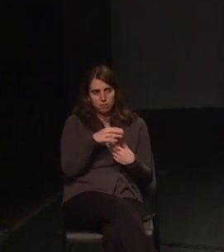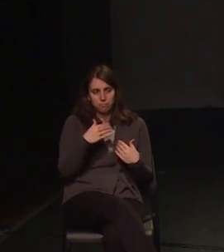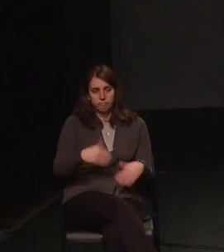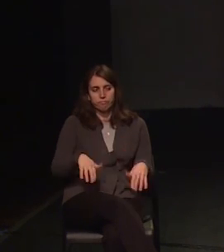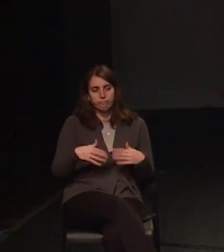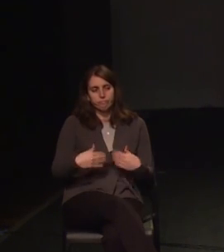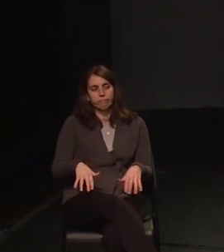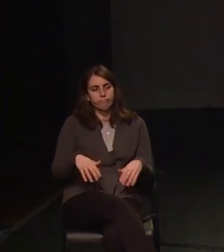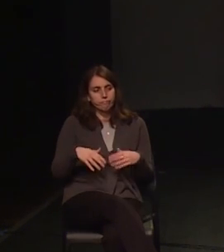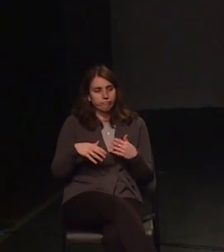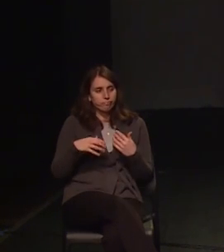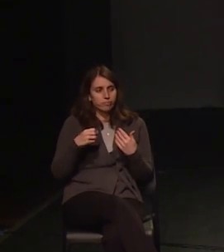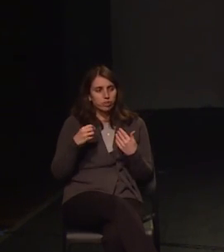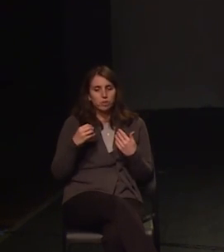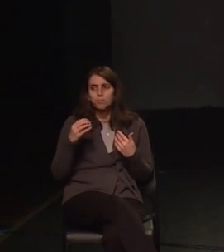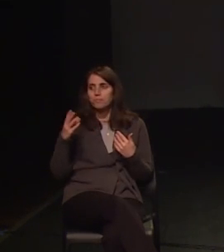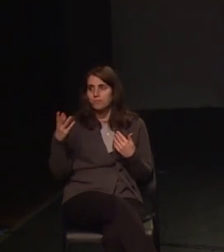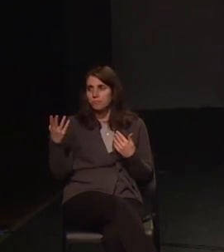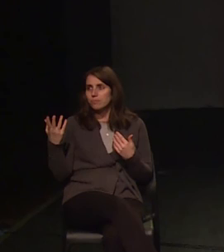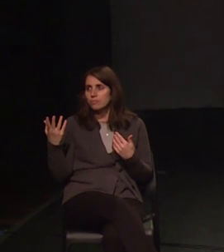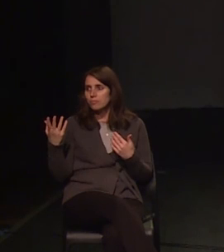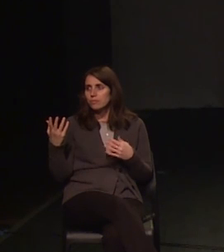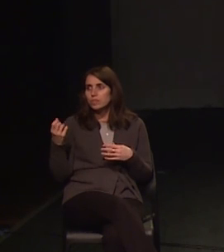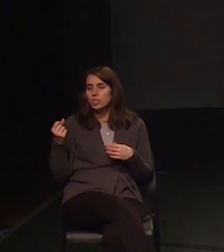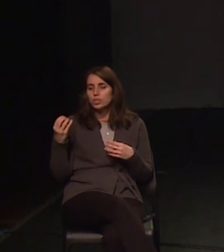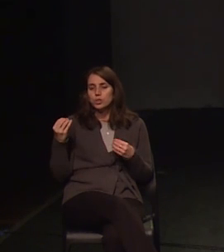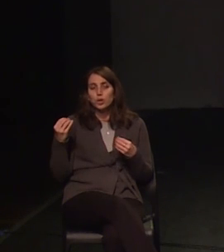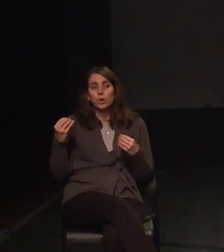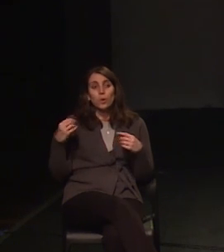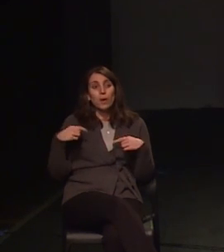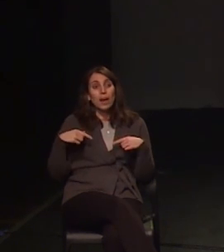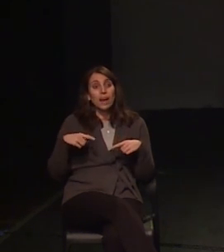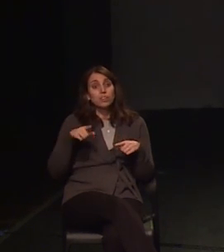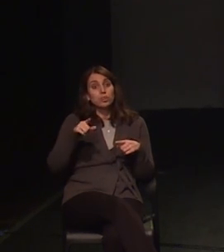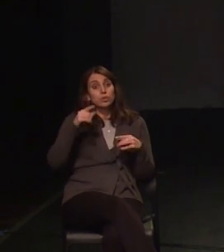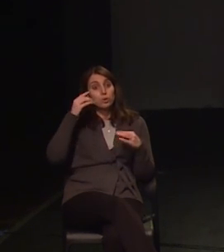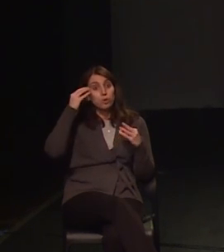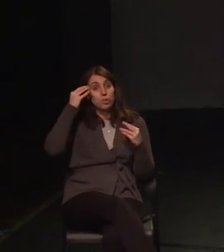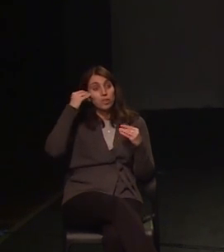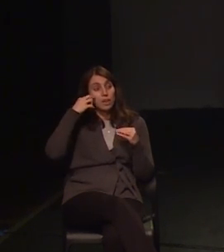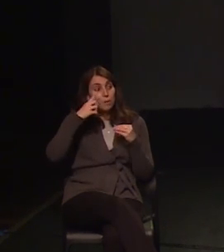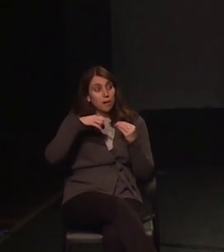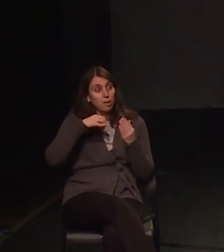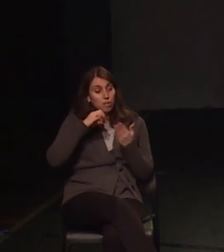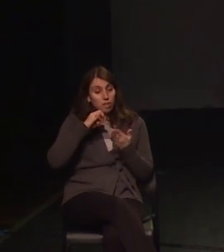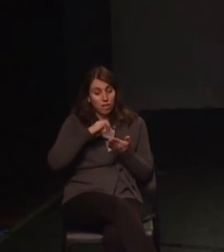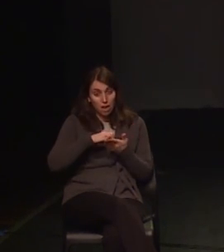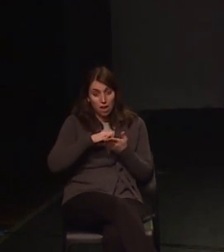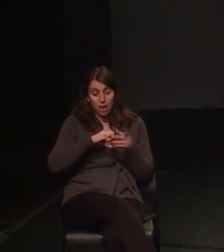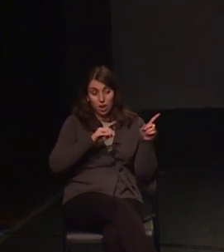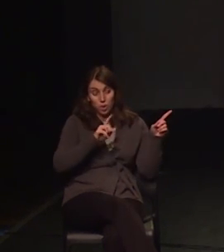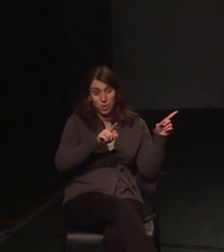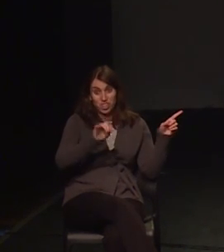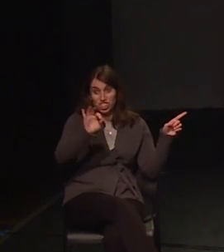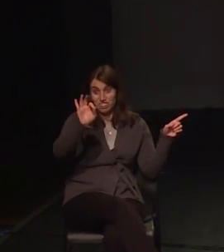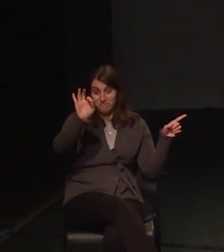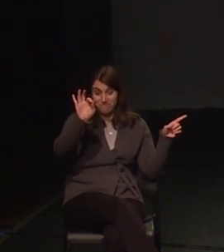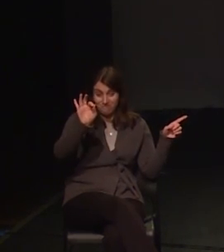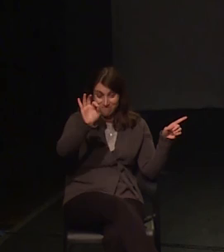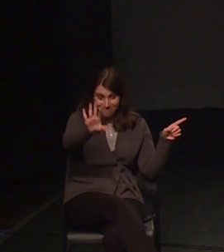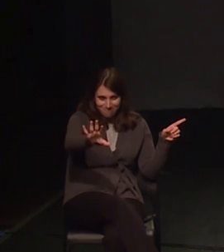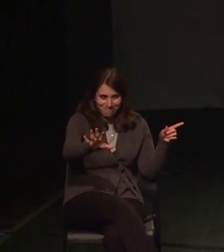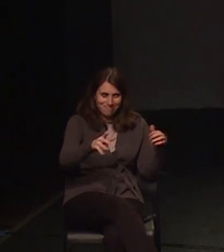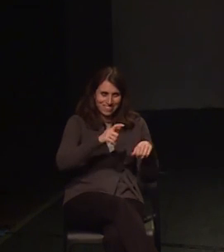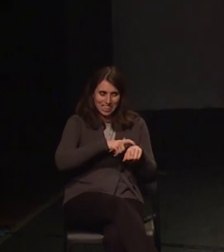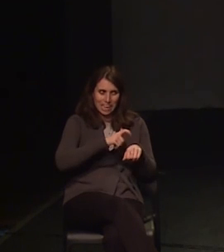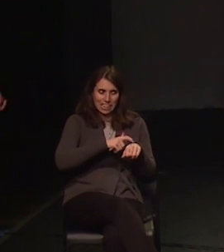considerable. So as you ruminate, question, as you ruminate on that rhetorical question plan, in the interest of time,